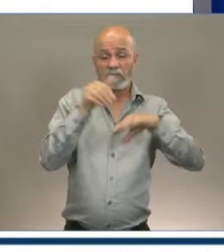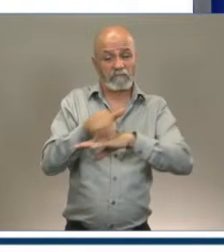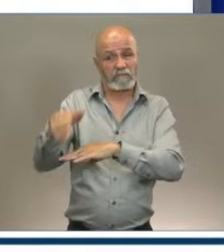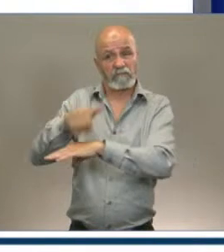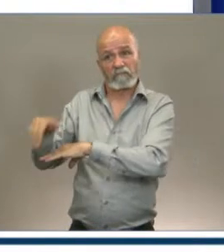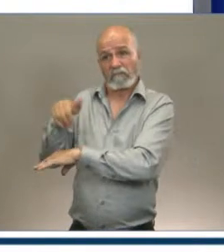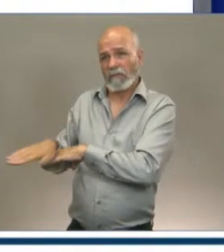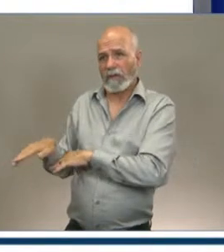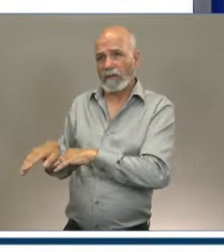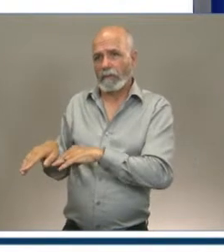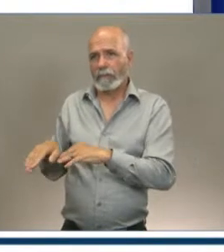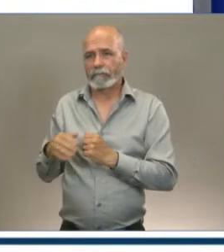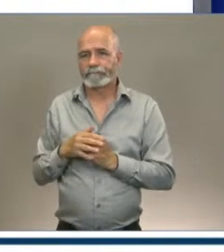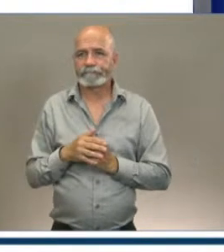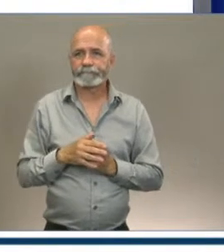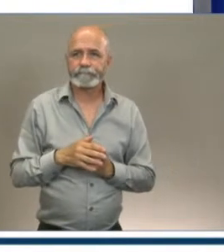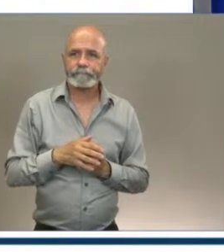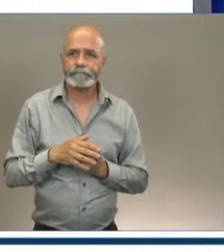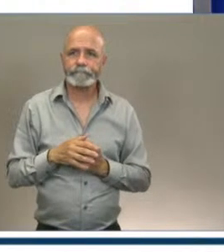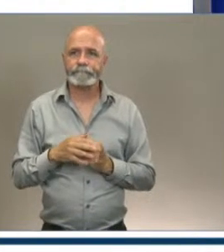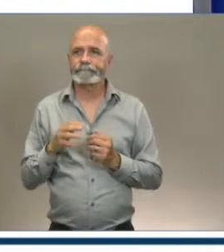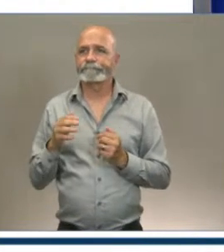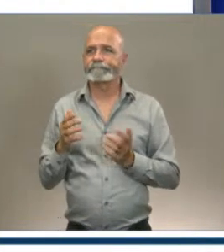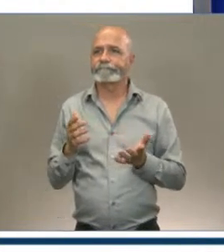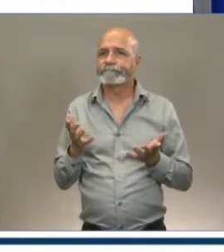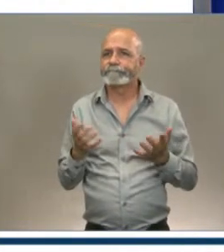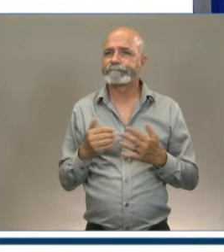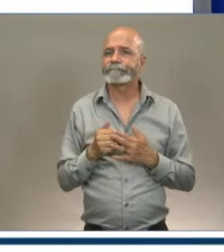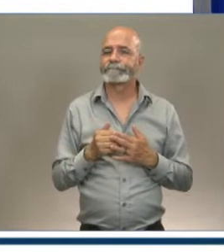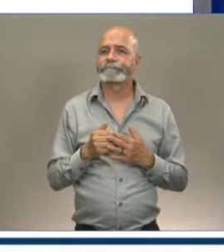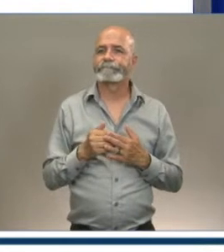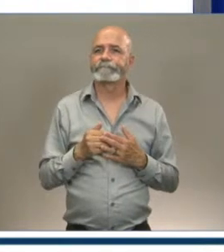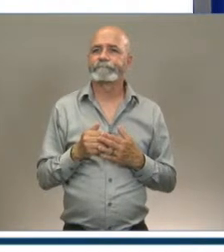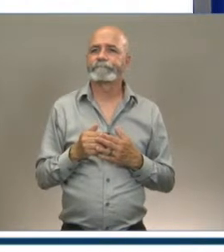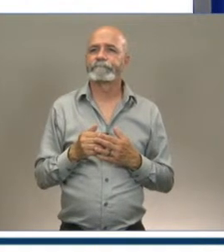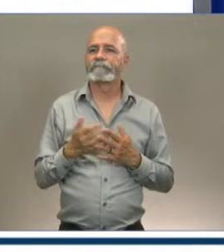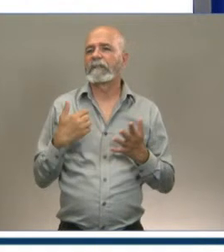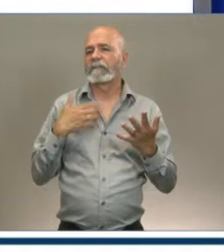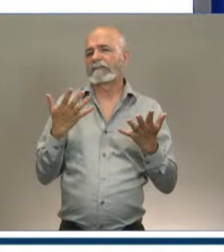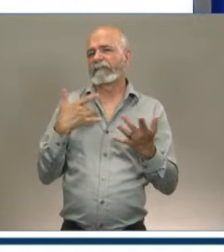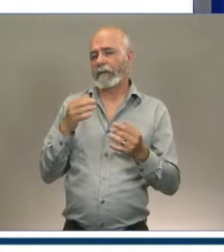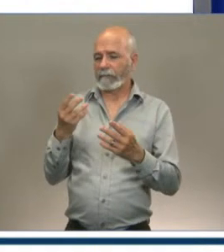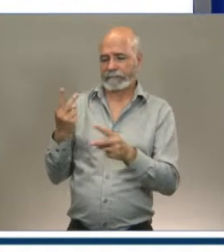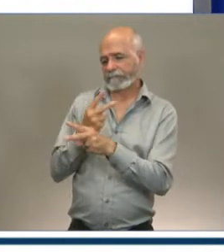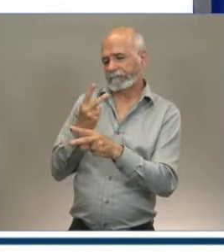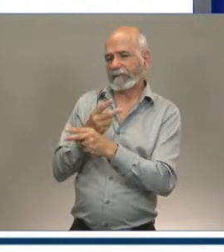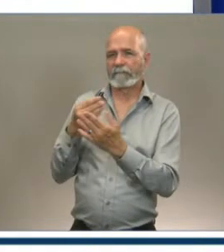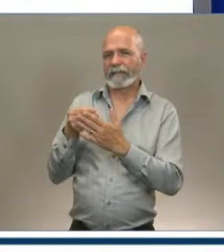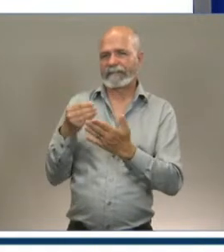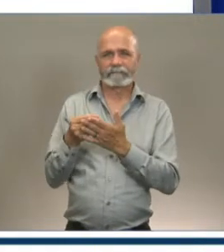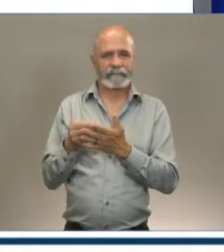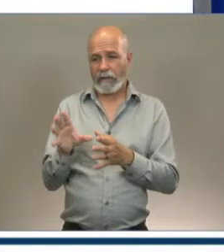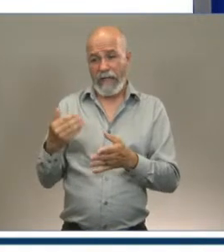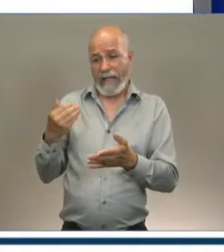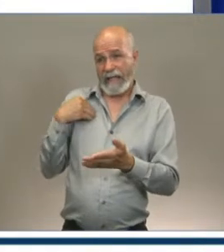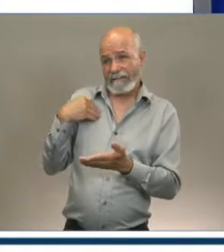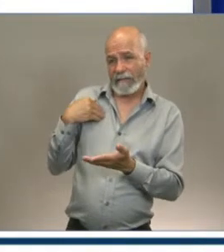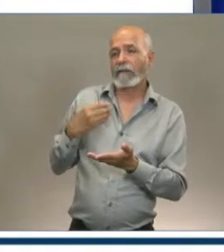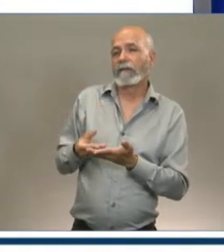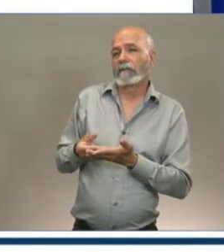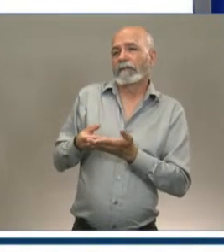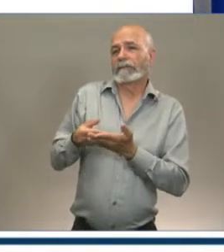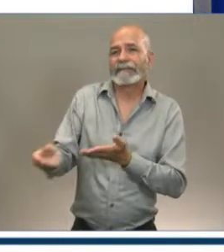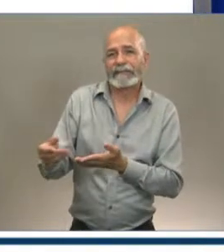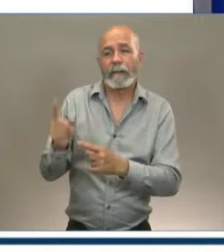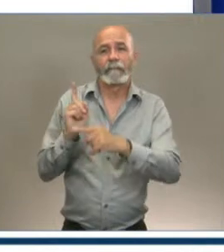that. And what we provided was enough to cover the spot in the healthcare center, but not the profit margin. So this would